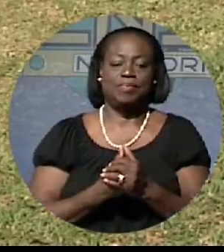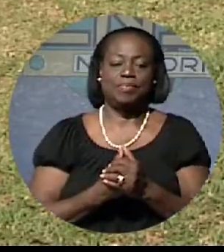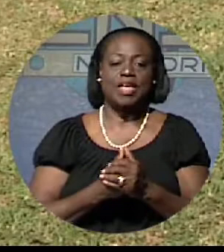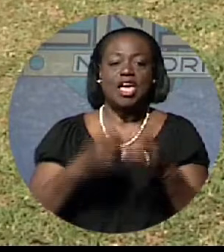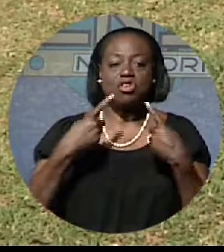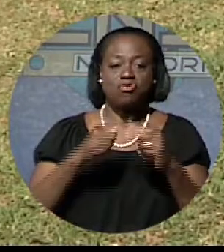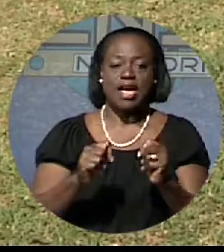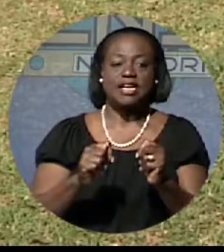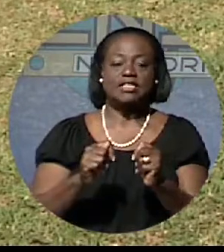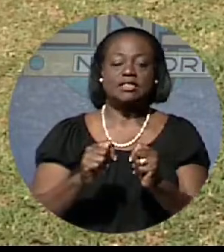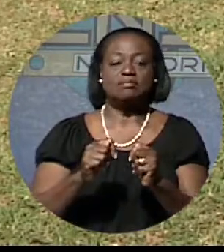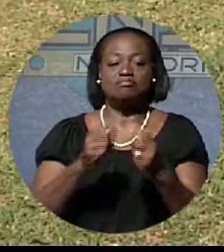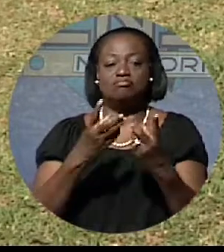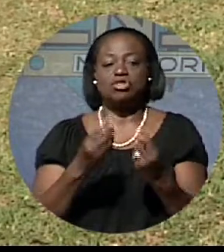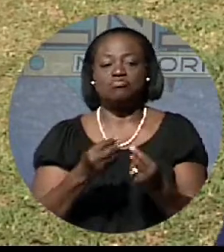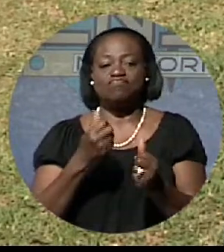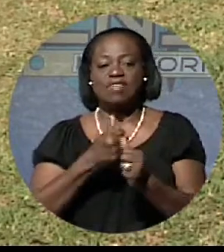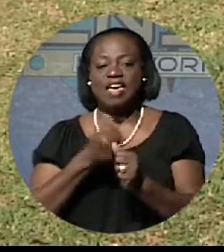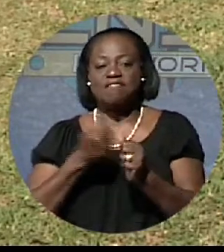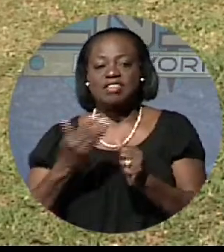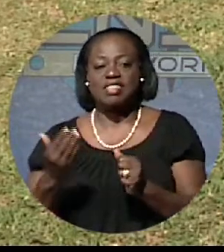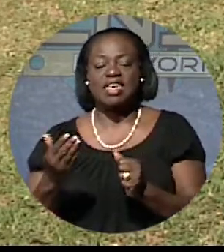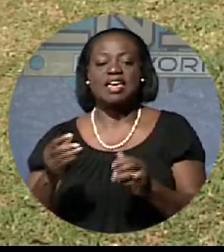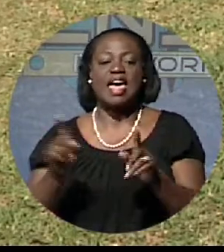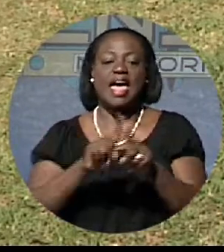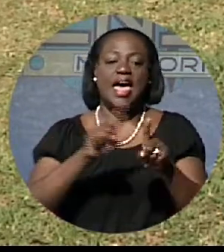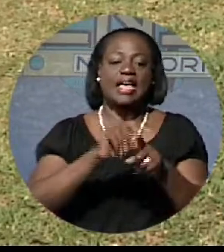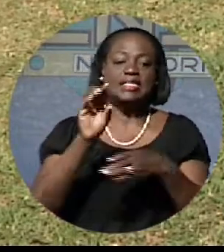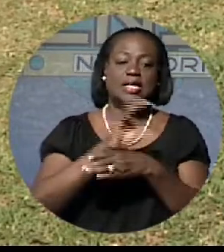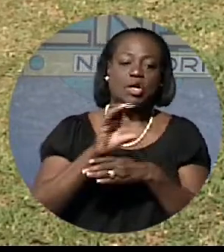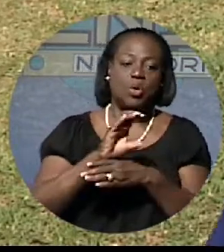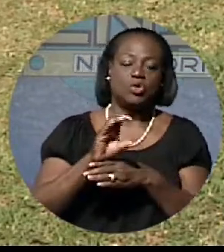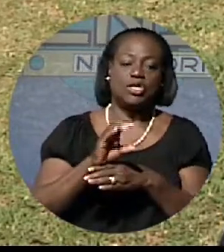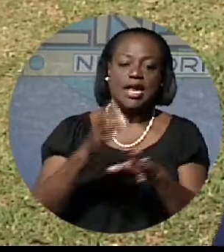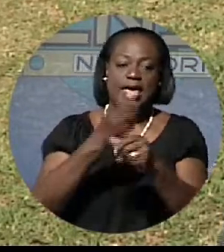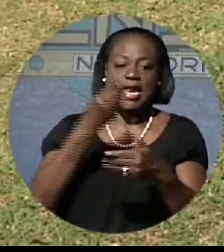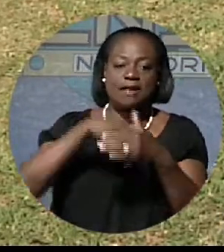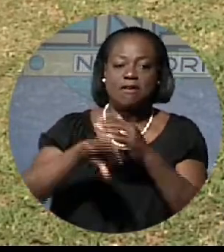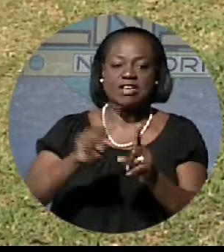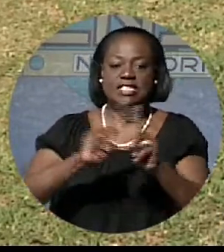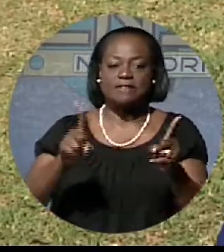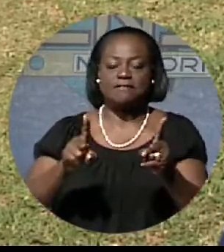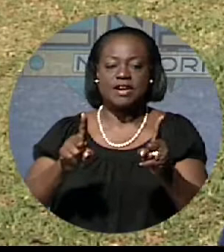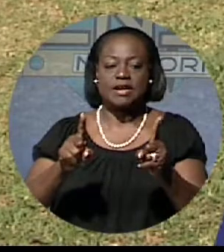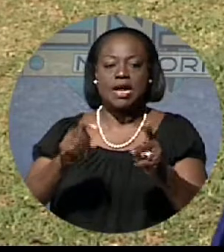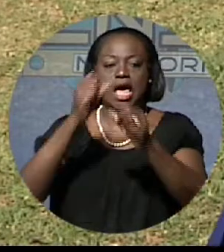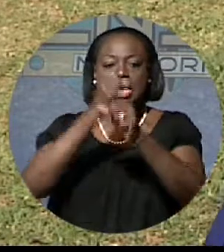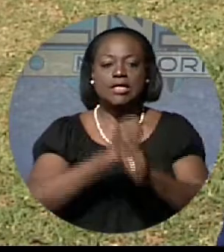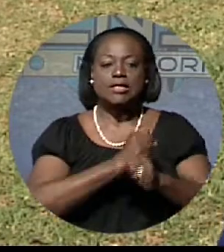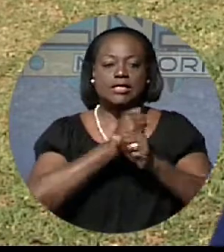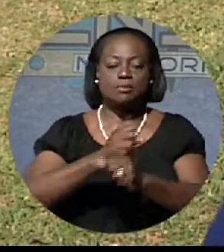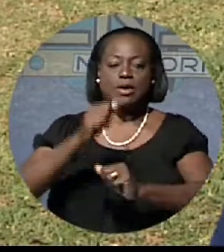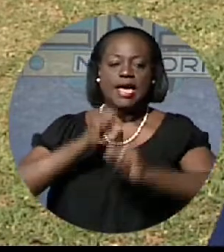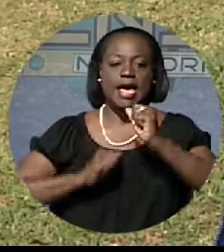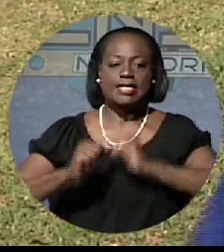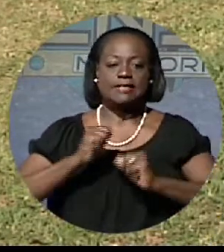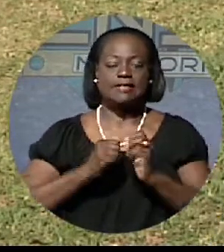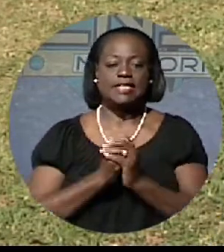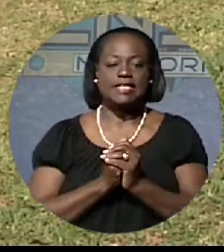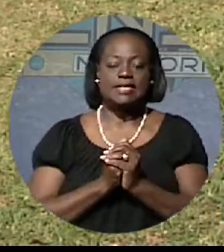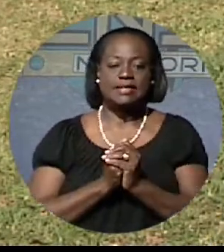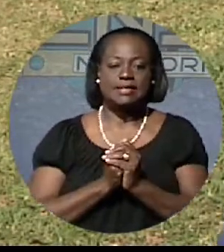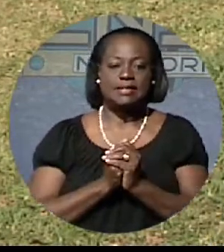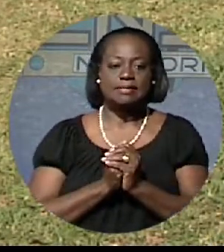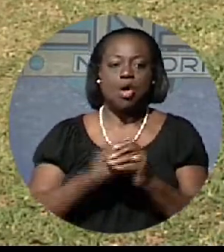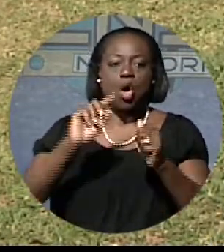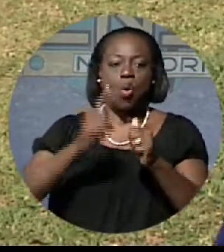as a coach, you know, try to get involved with different sporting activities and also to give support to also different discipline. You know, I think